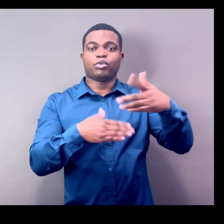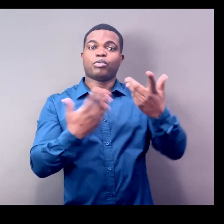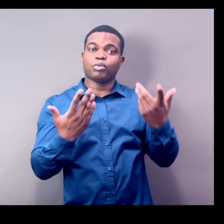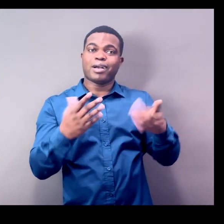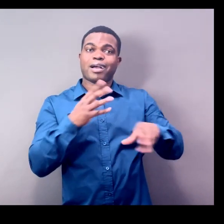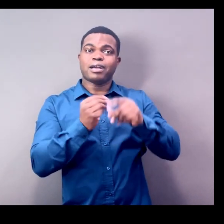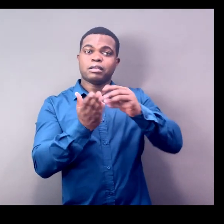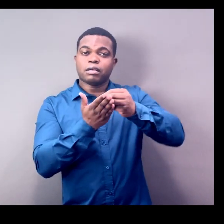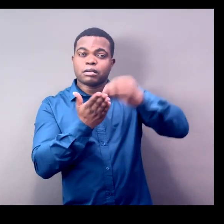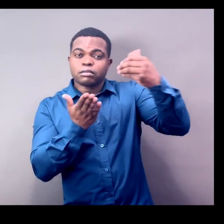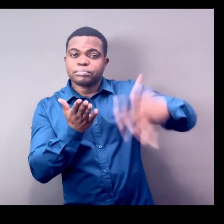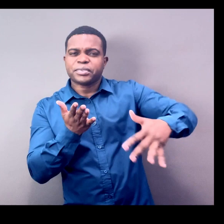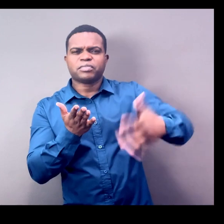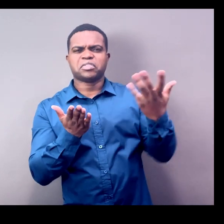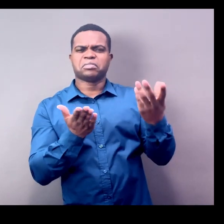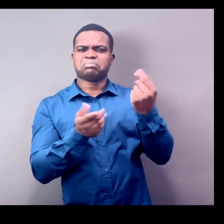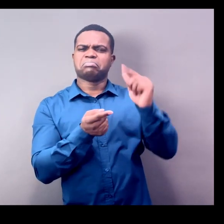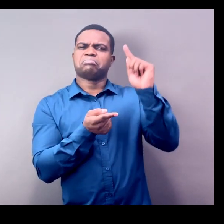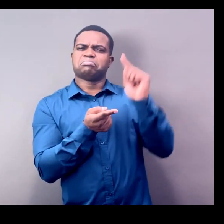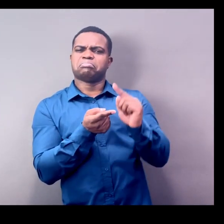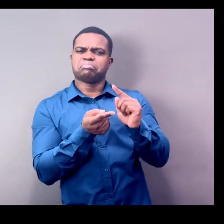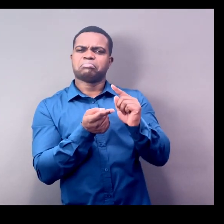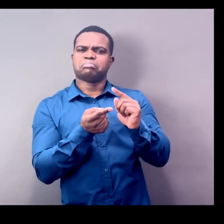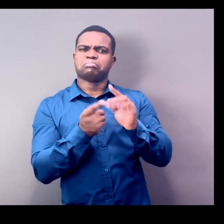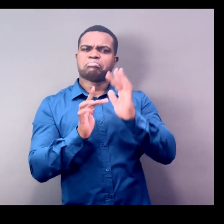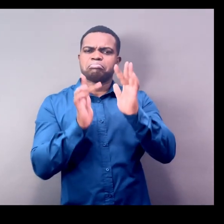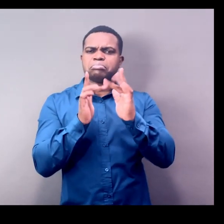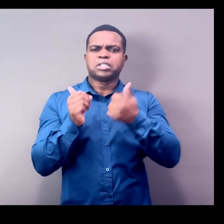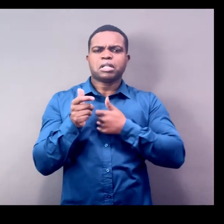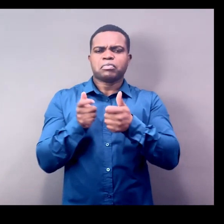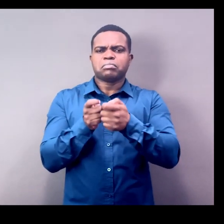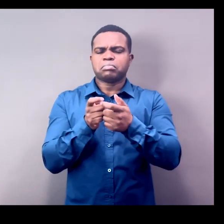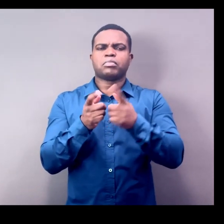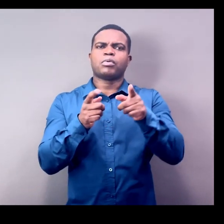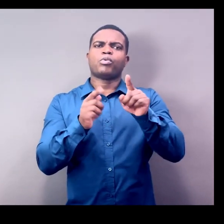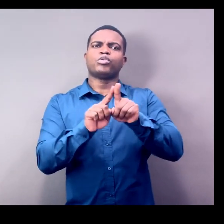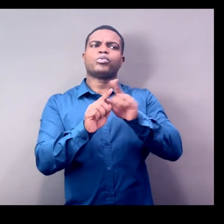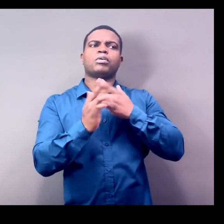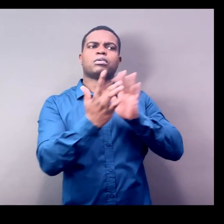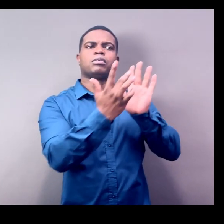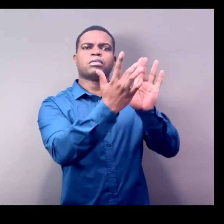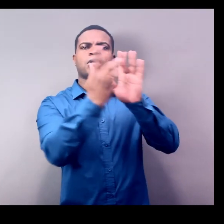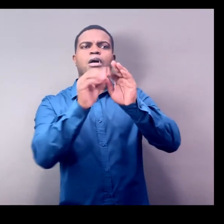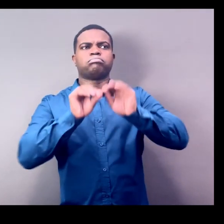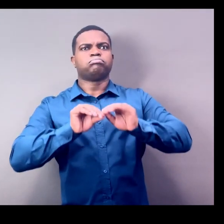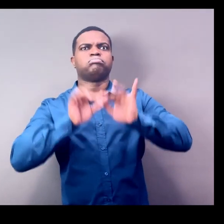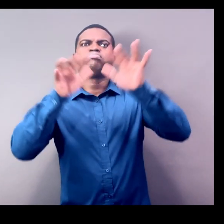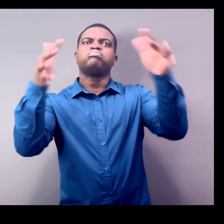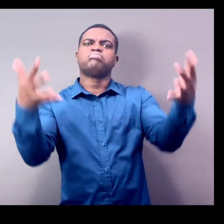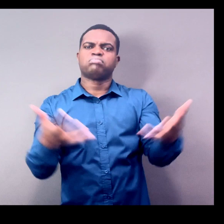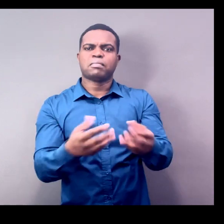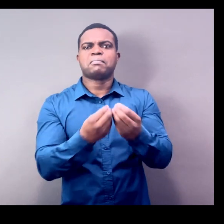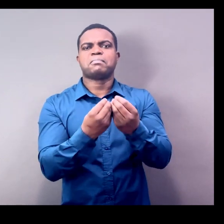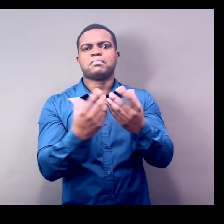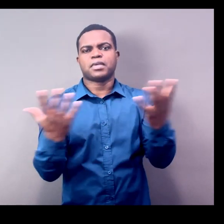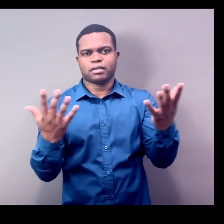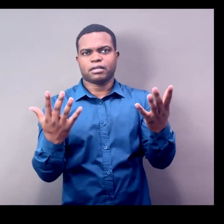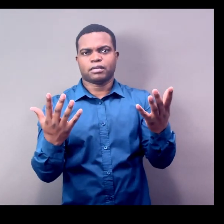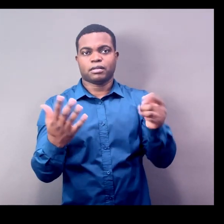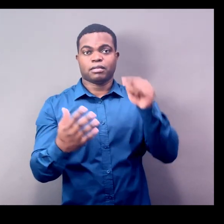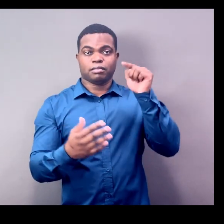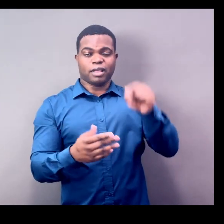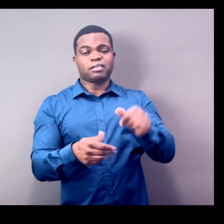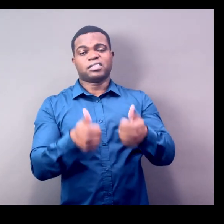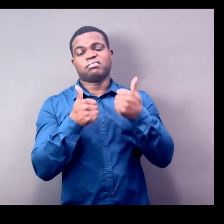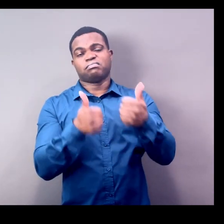Cost effective, it is cost effective, it also have a wider reach, and so on. So we